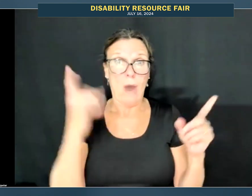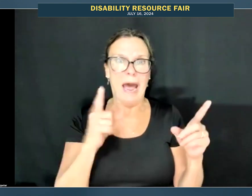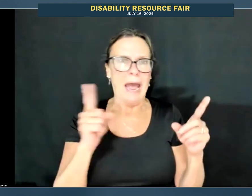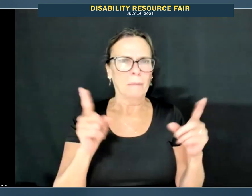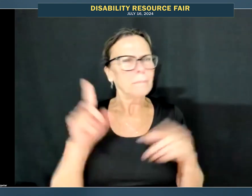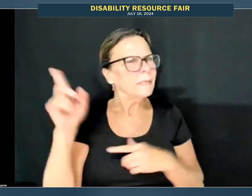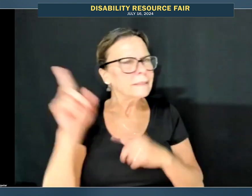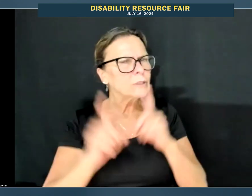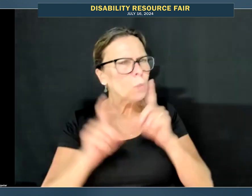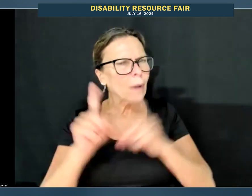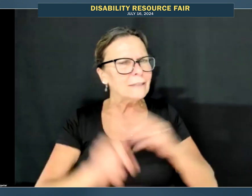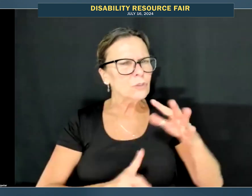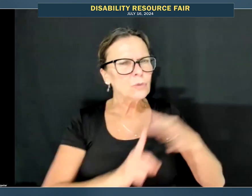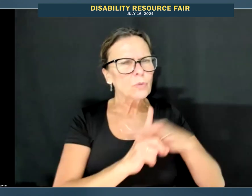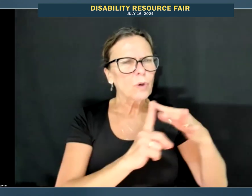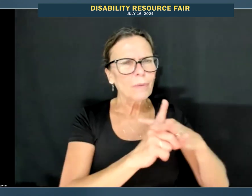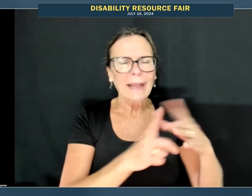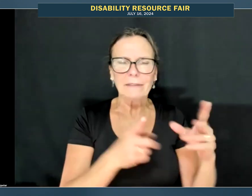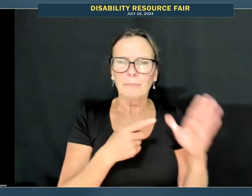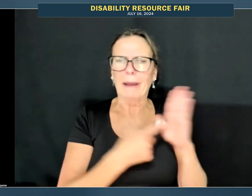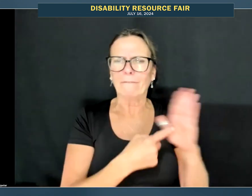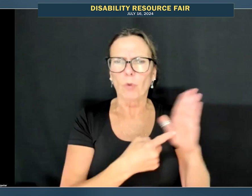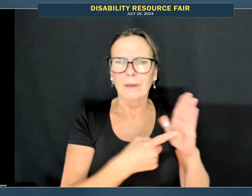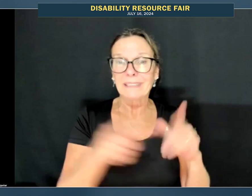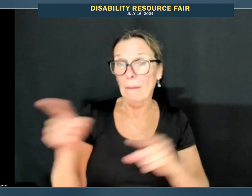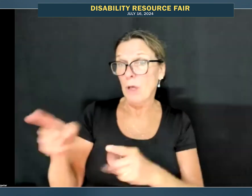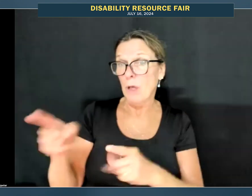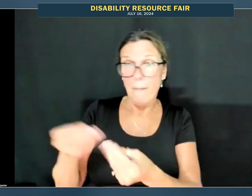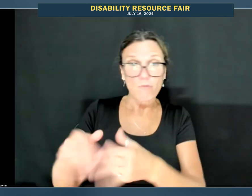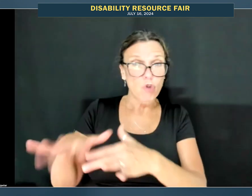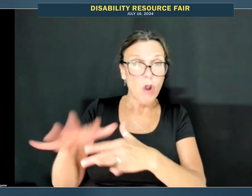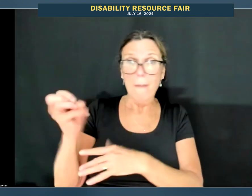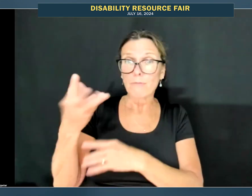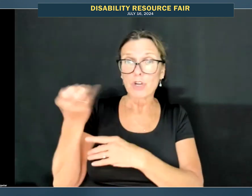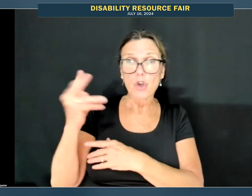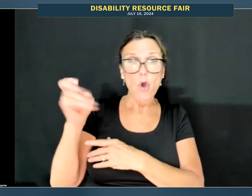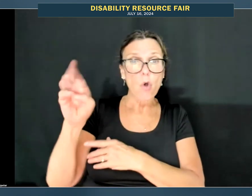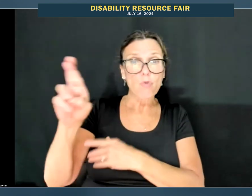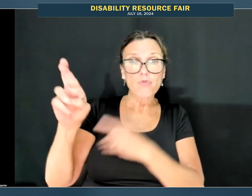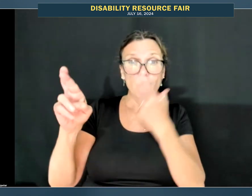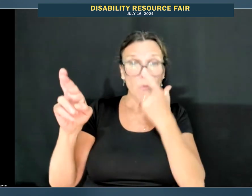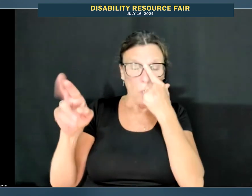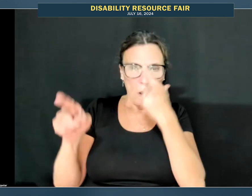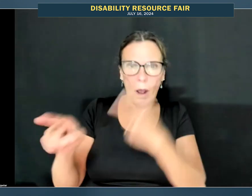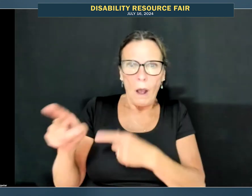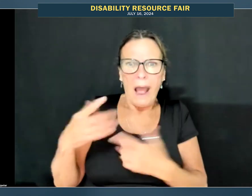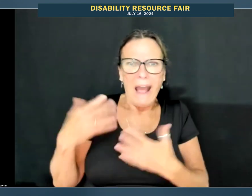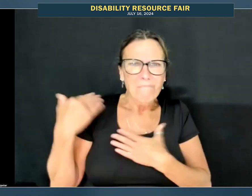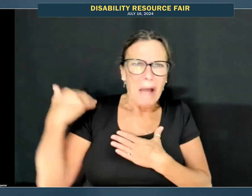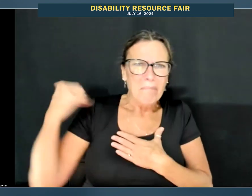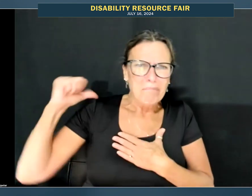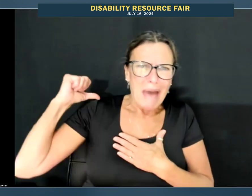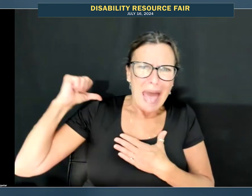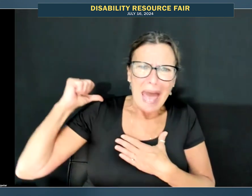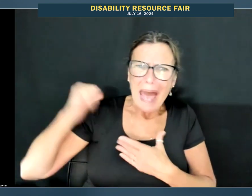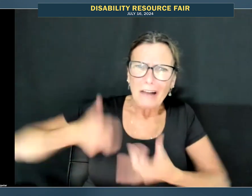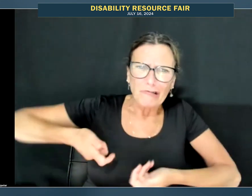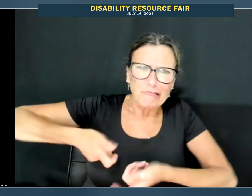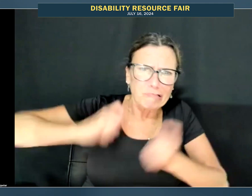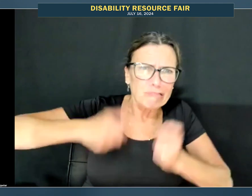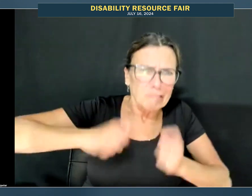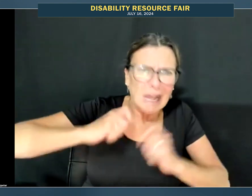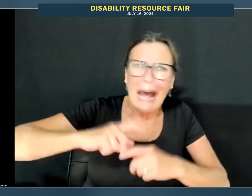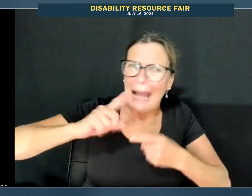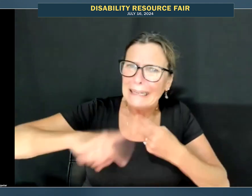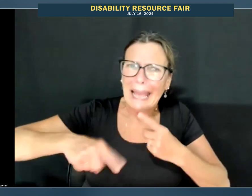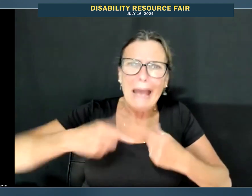raised by, for example, property owners who have bad backs and cannot otherwise meet some of